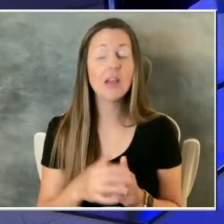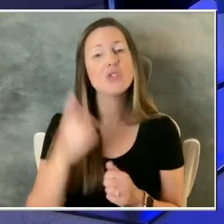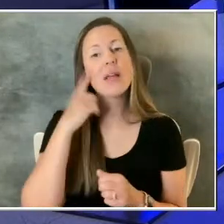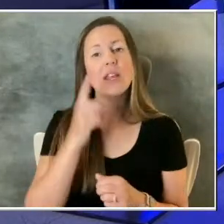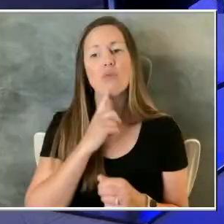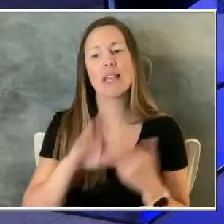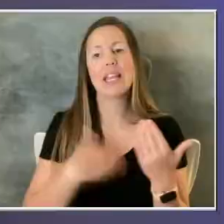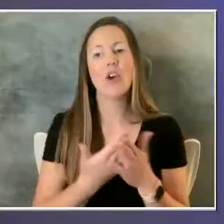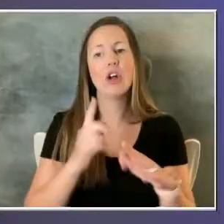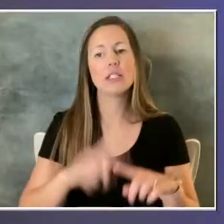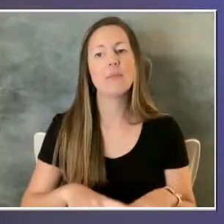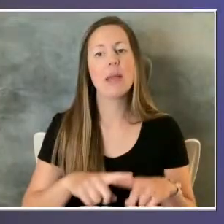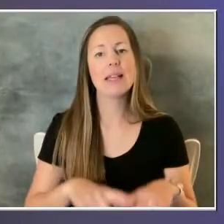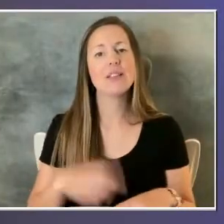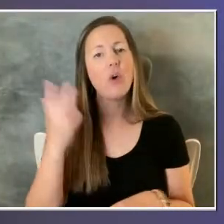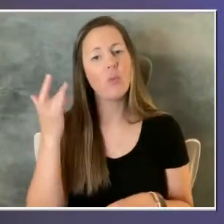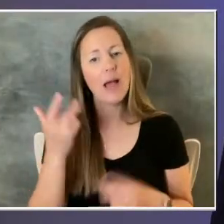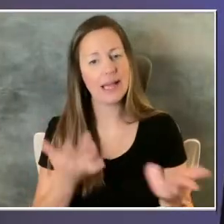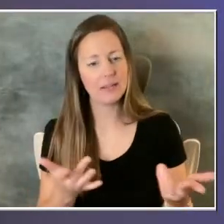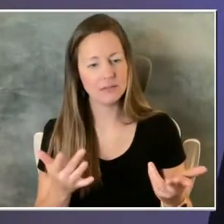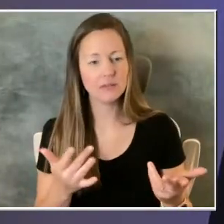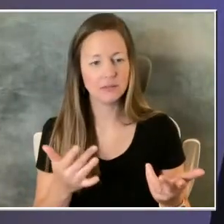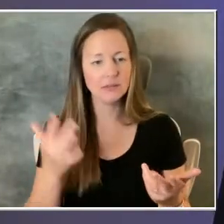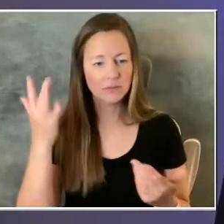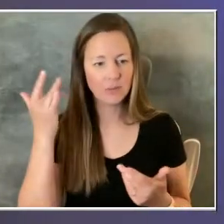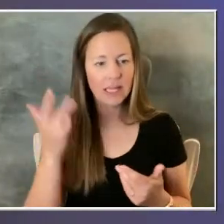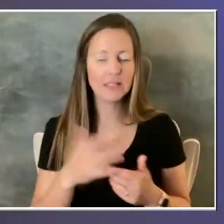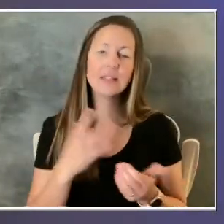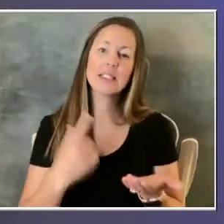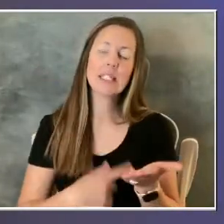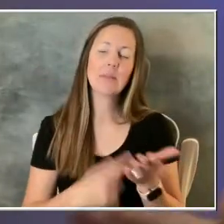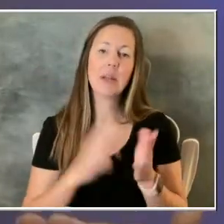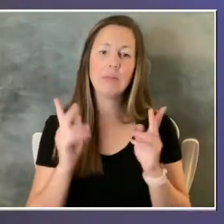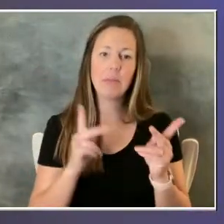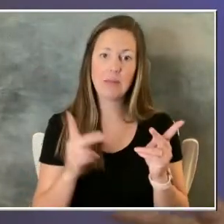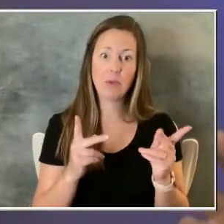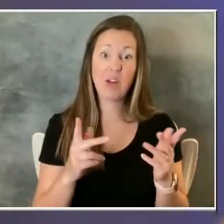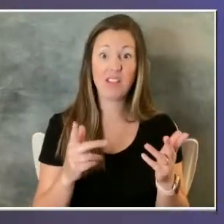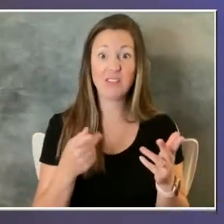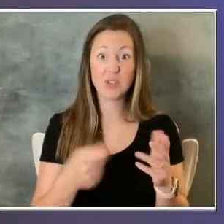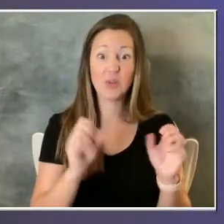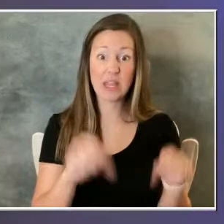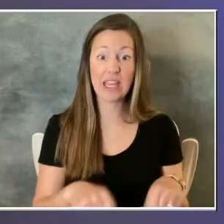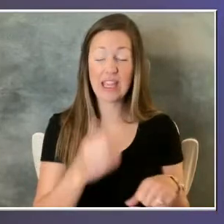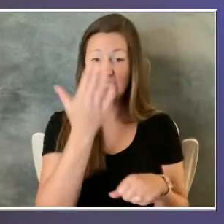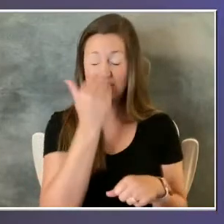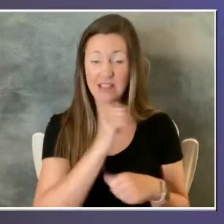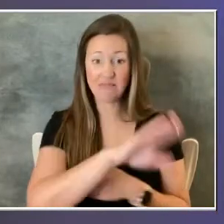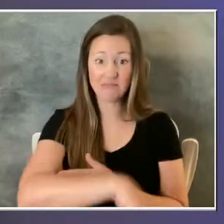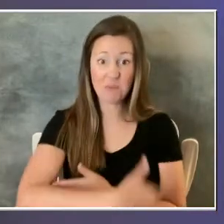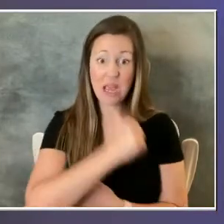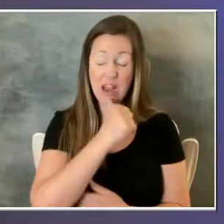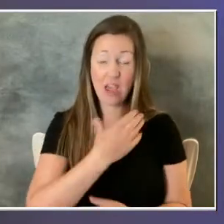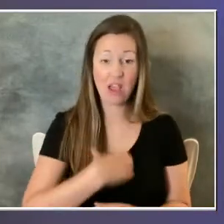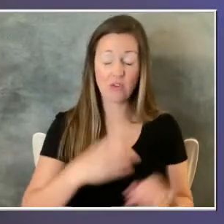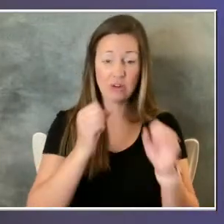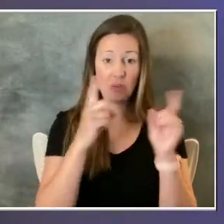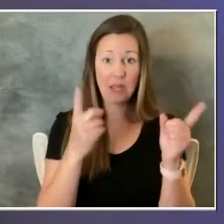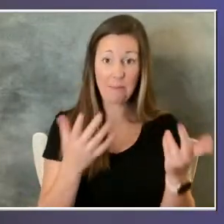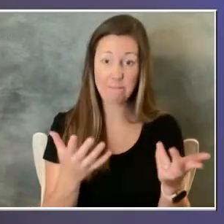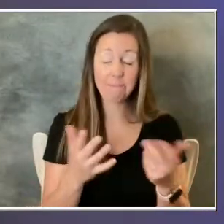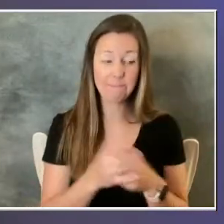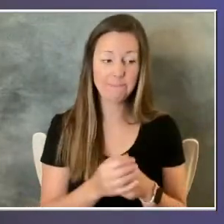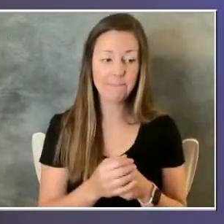take snack, right? Sometimes people take the snack so they can sleep through the night. And as long as the snack